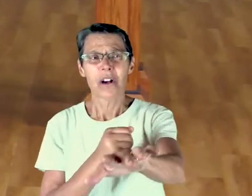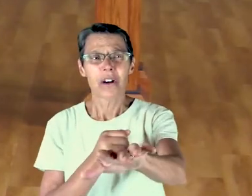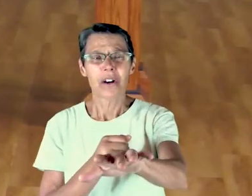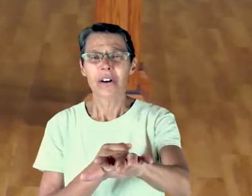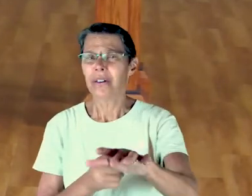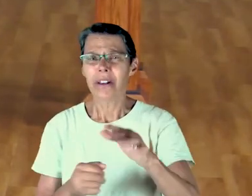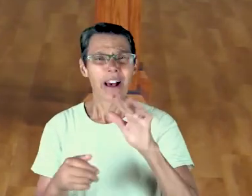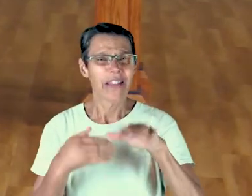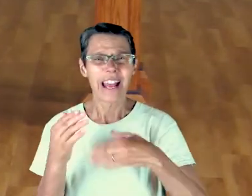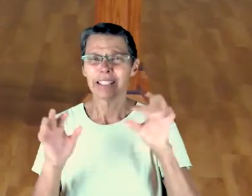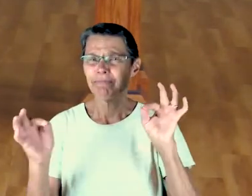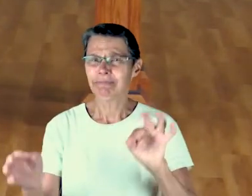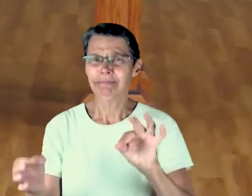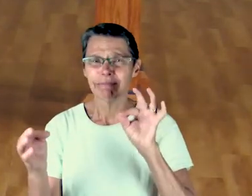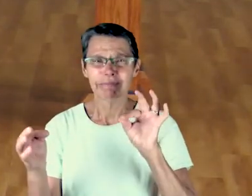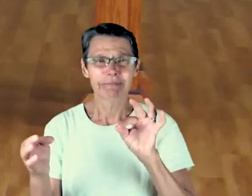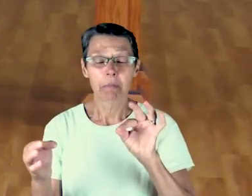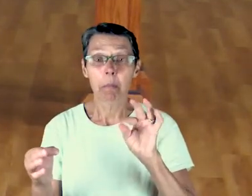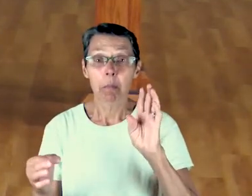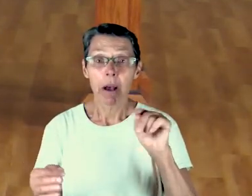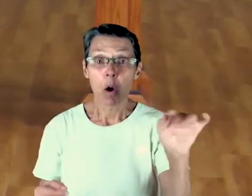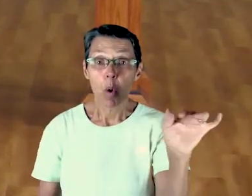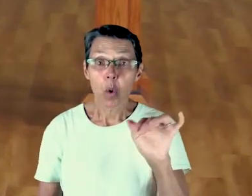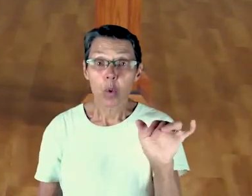middle of all of that, there's what?